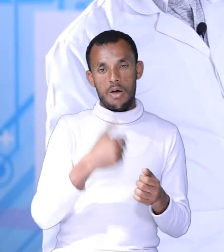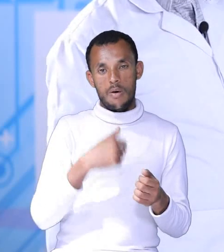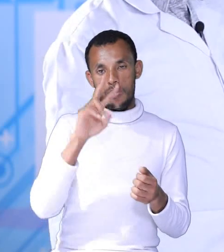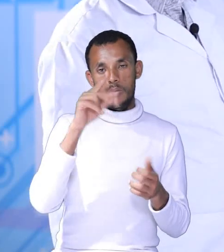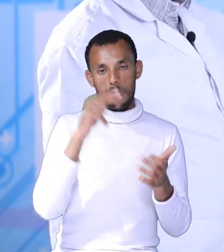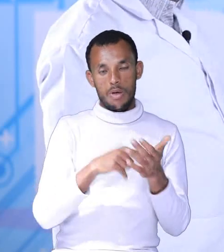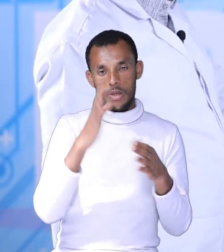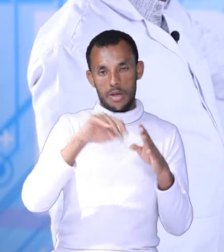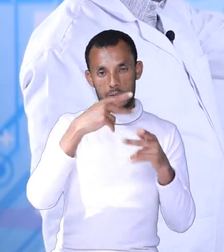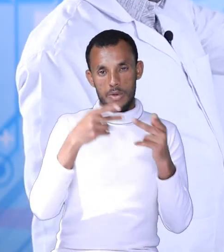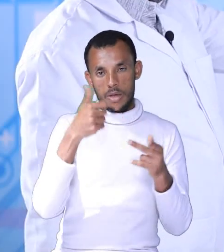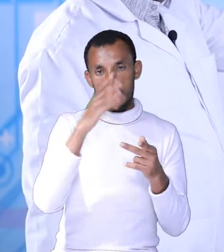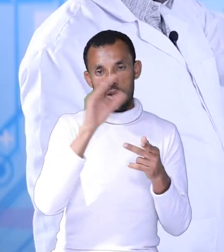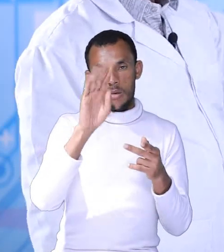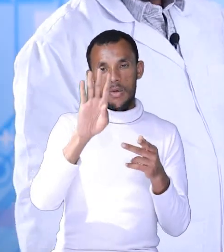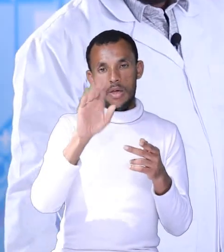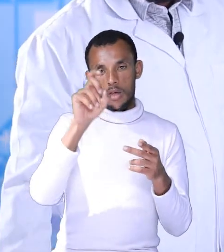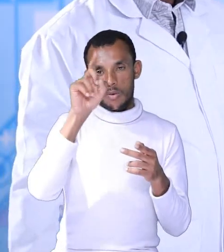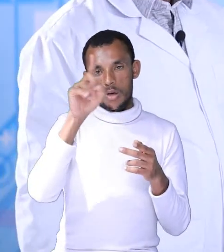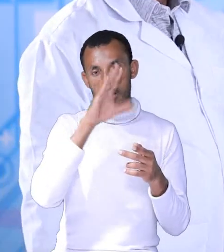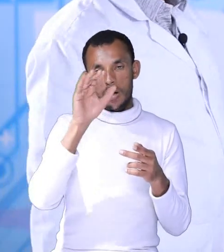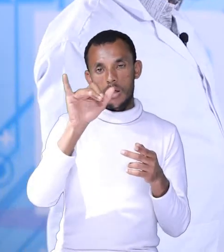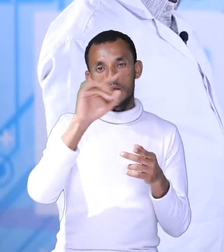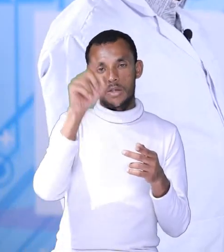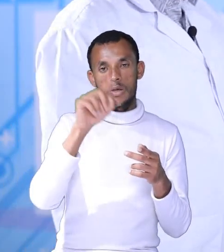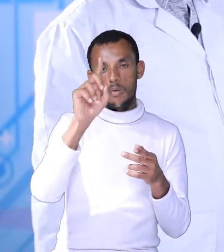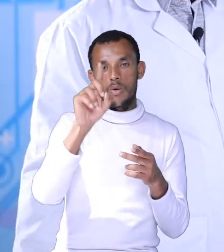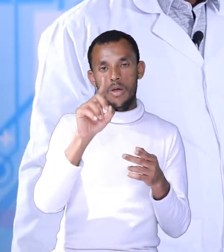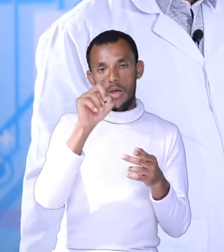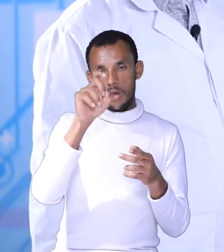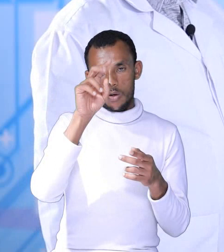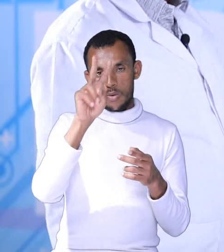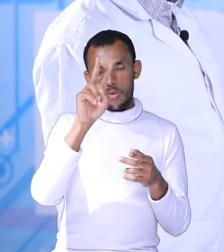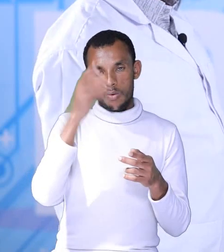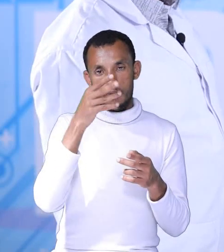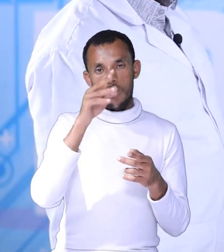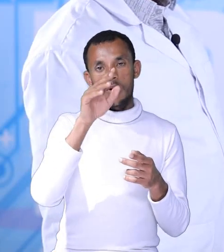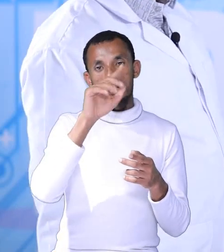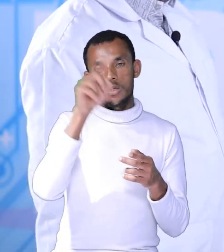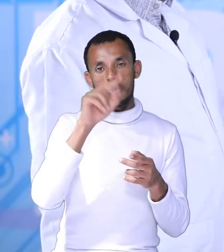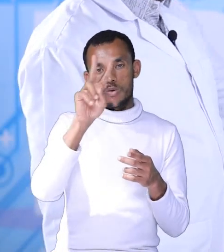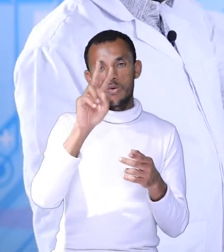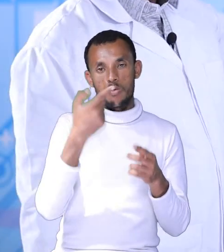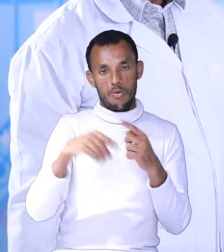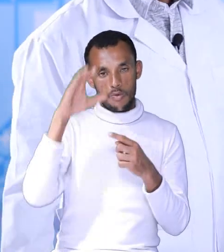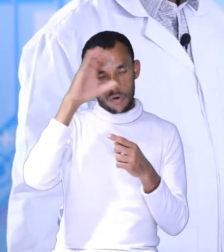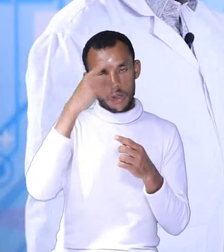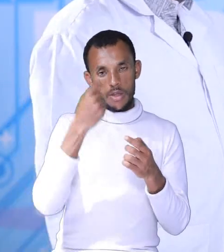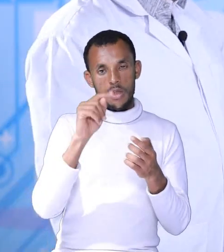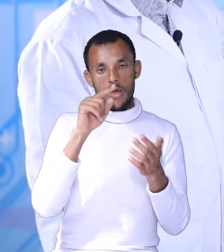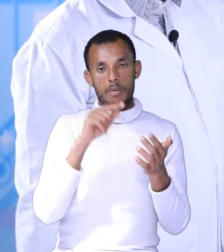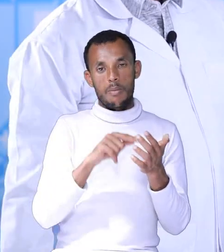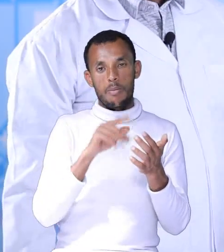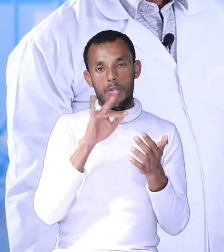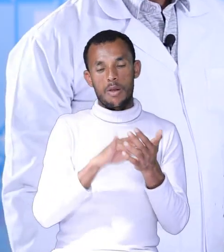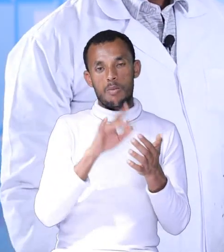in space, A and B, x1, y1, z1, and x2, y2, and z2, to find the midpoint coordinate,